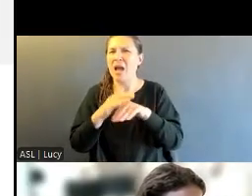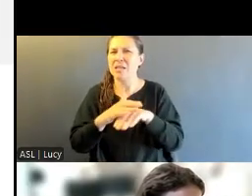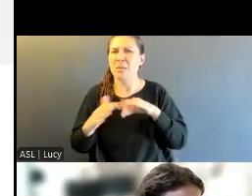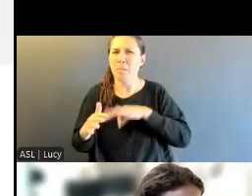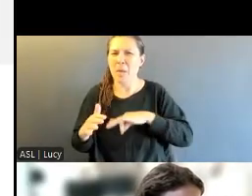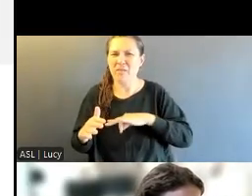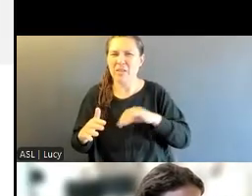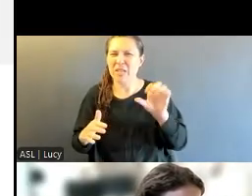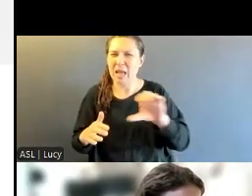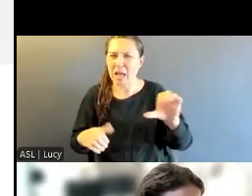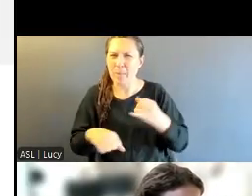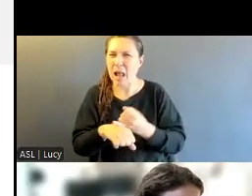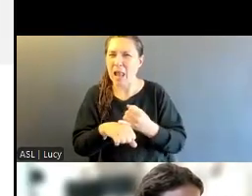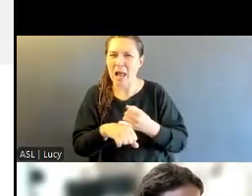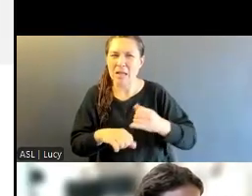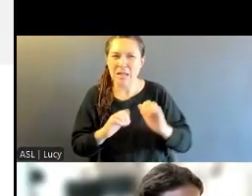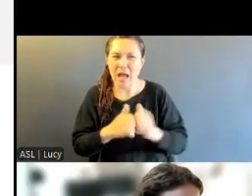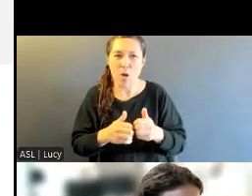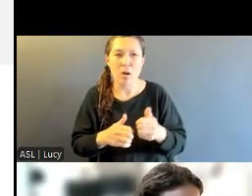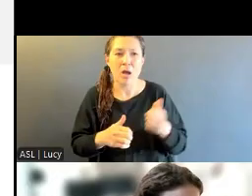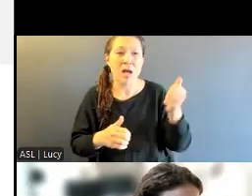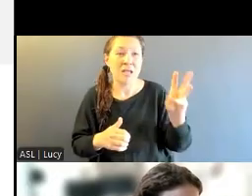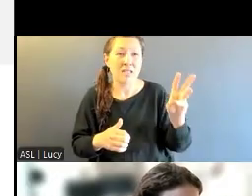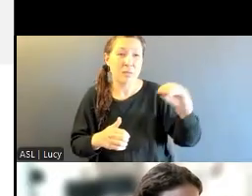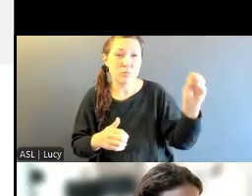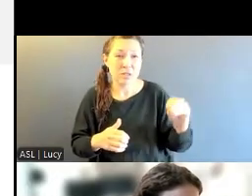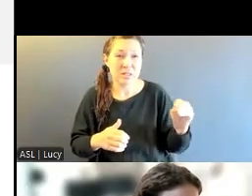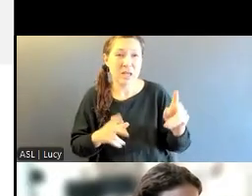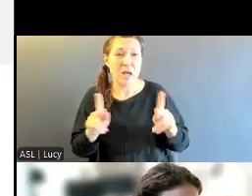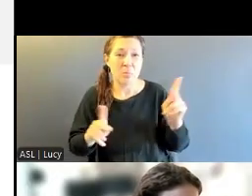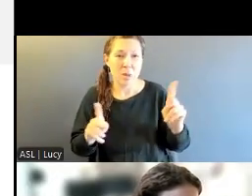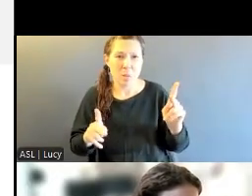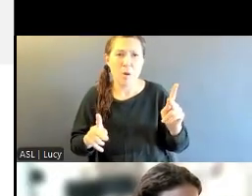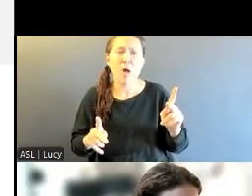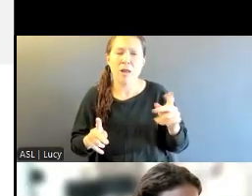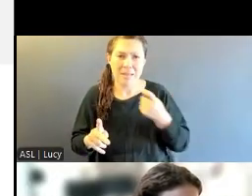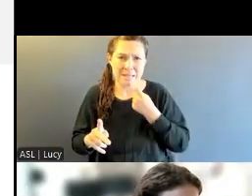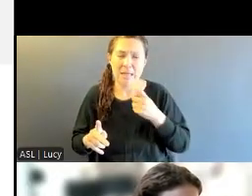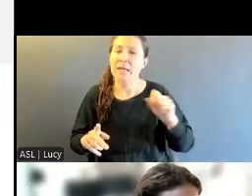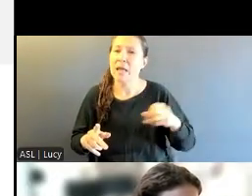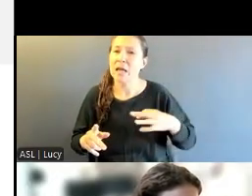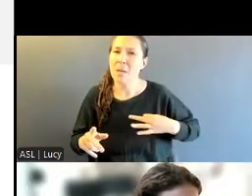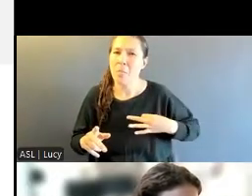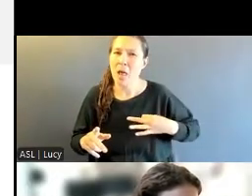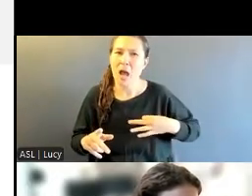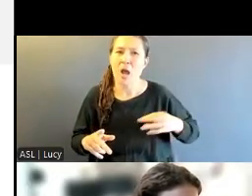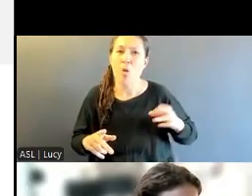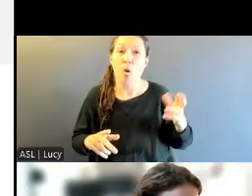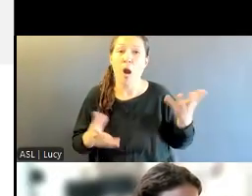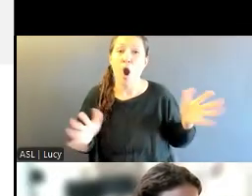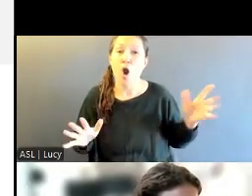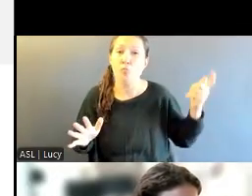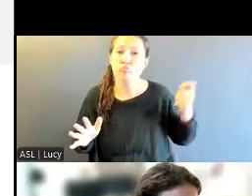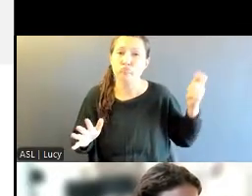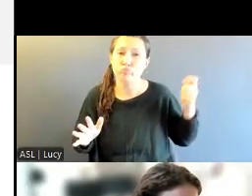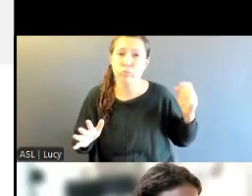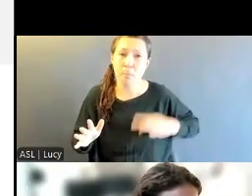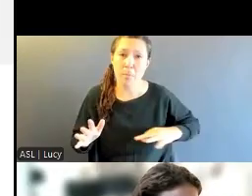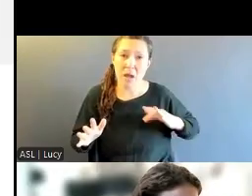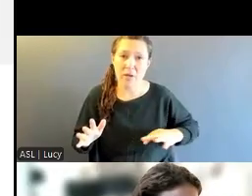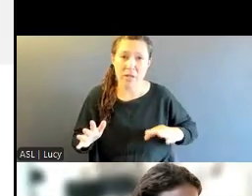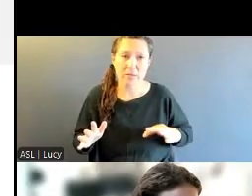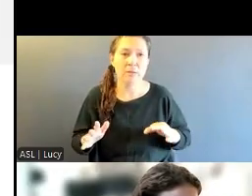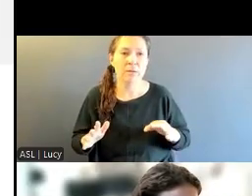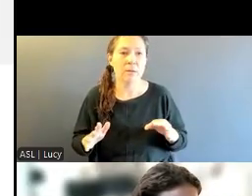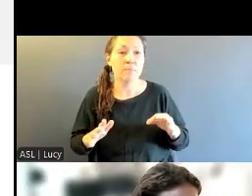Overall, 16% of Cape Cod and Islands residents reported applying for or receiving benefits. And then when we zoomed in, we found